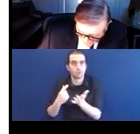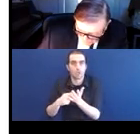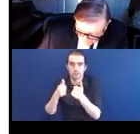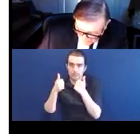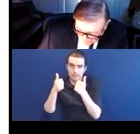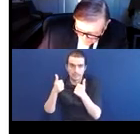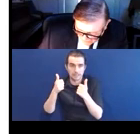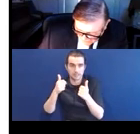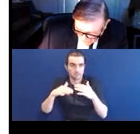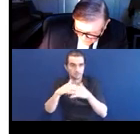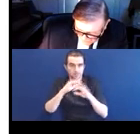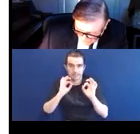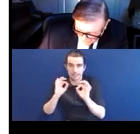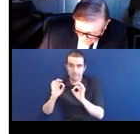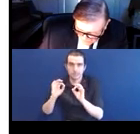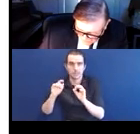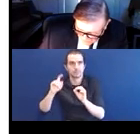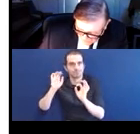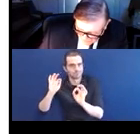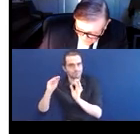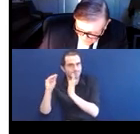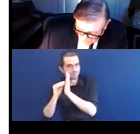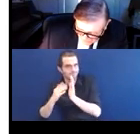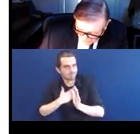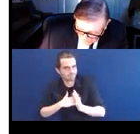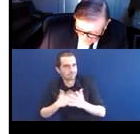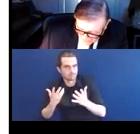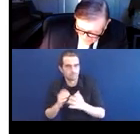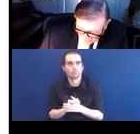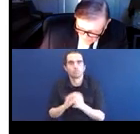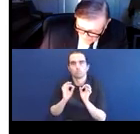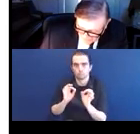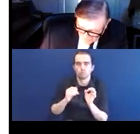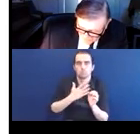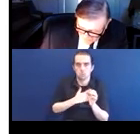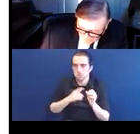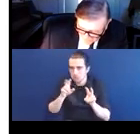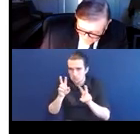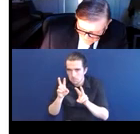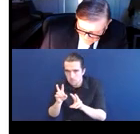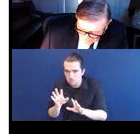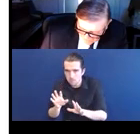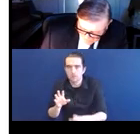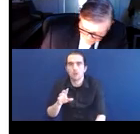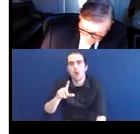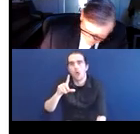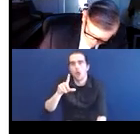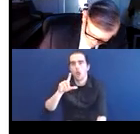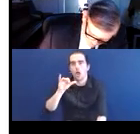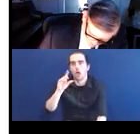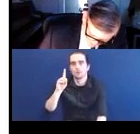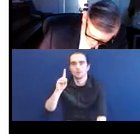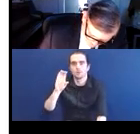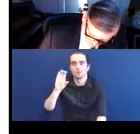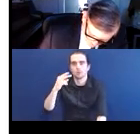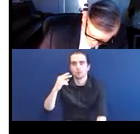being disabled. And number 5, doing training session to help equip employers with better employment practices as it relates